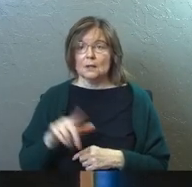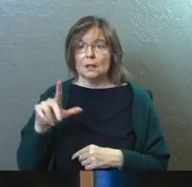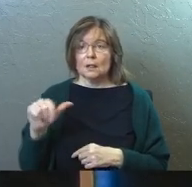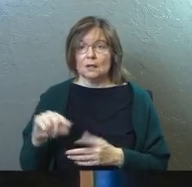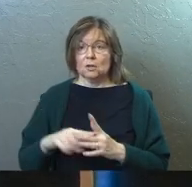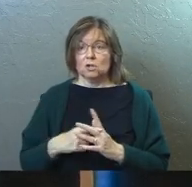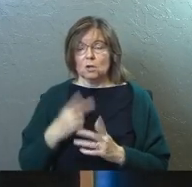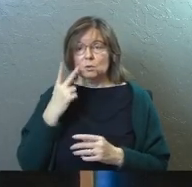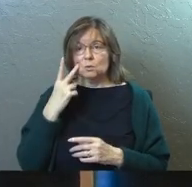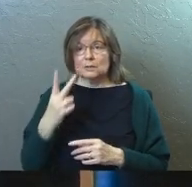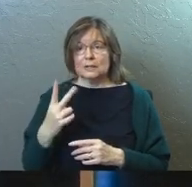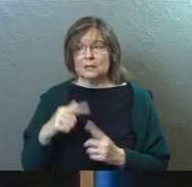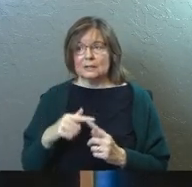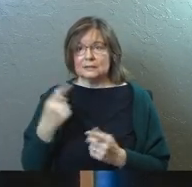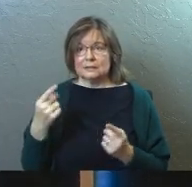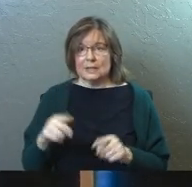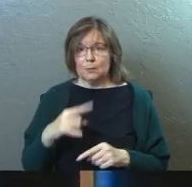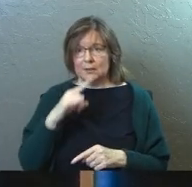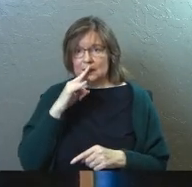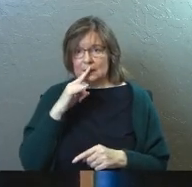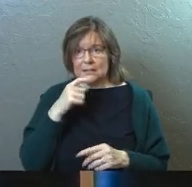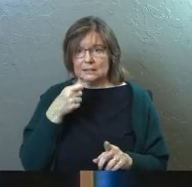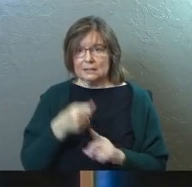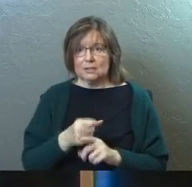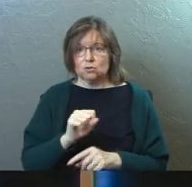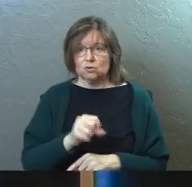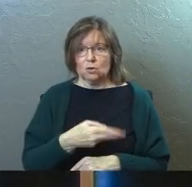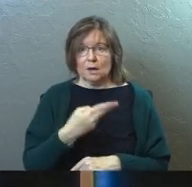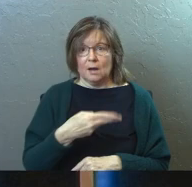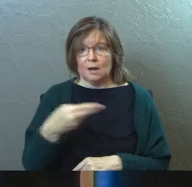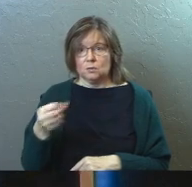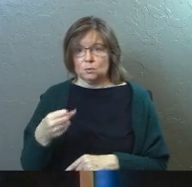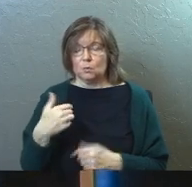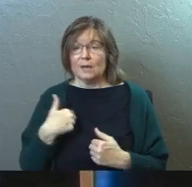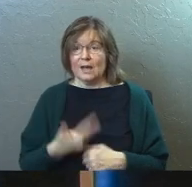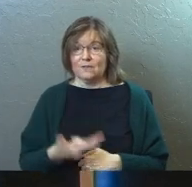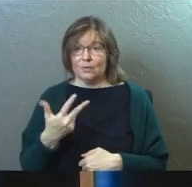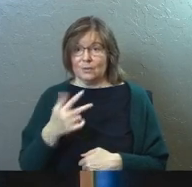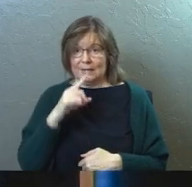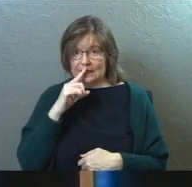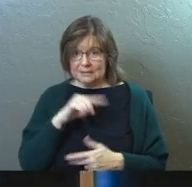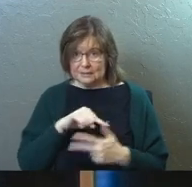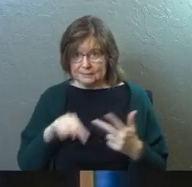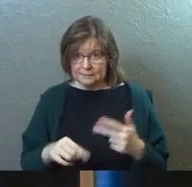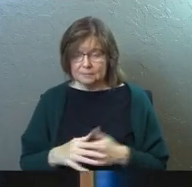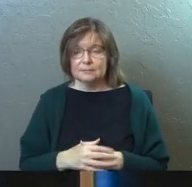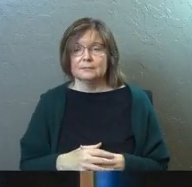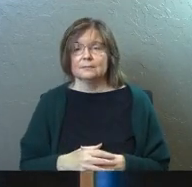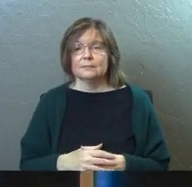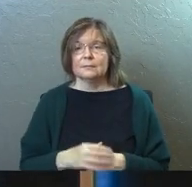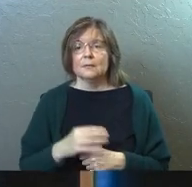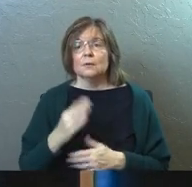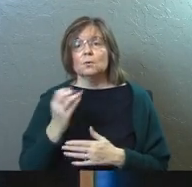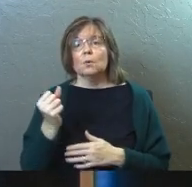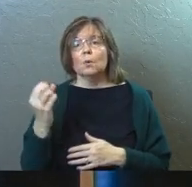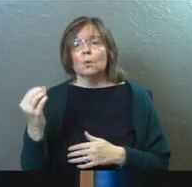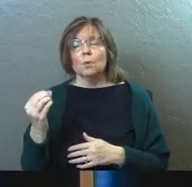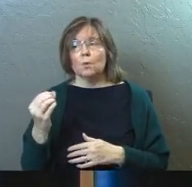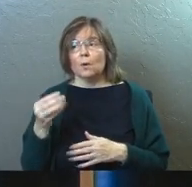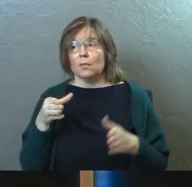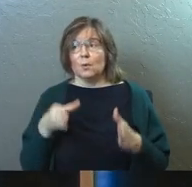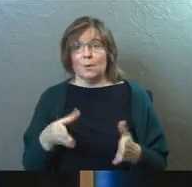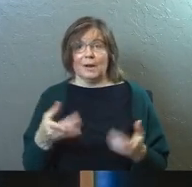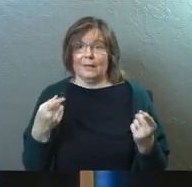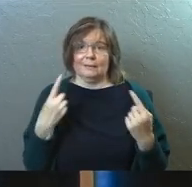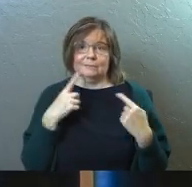Linda and I started to see this happen when the kids hit junior high and high school. We've got three kids. And so just